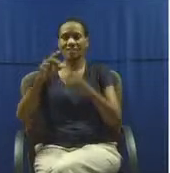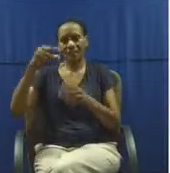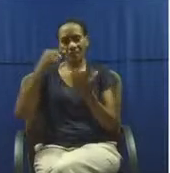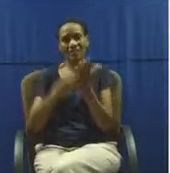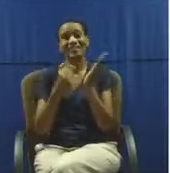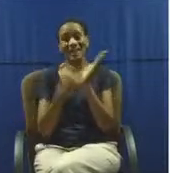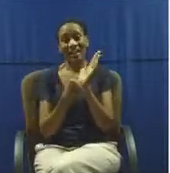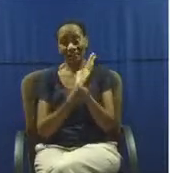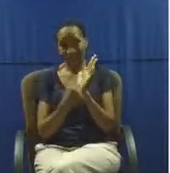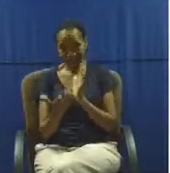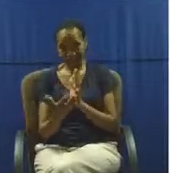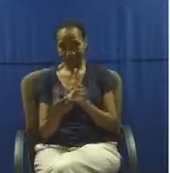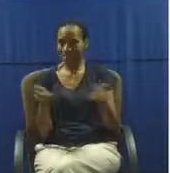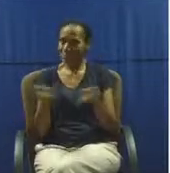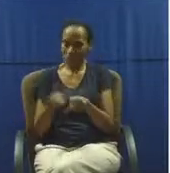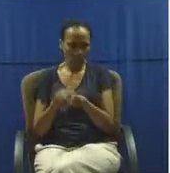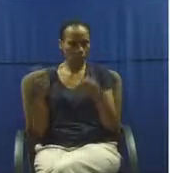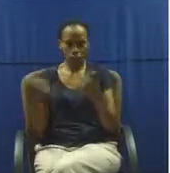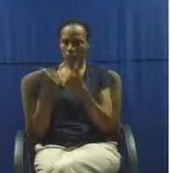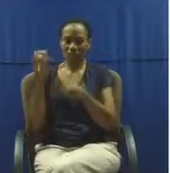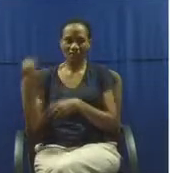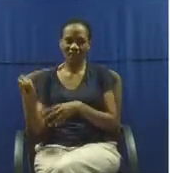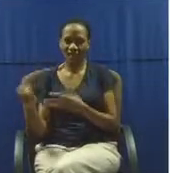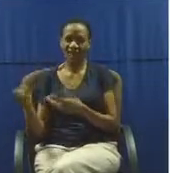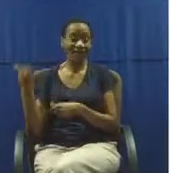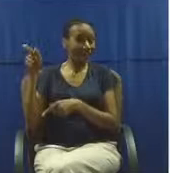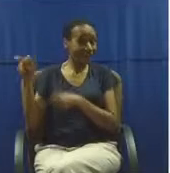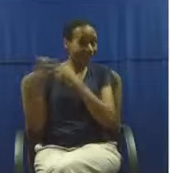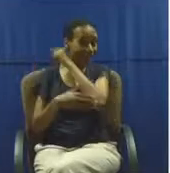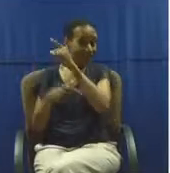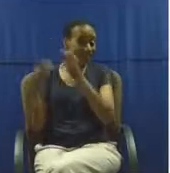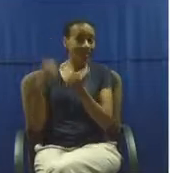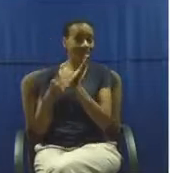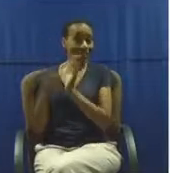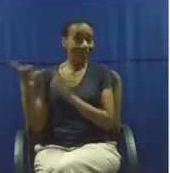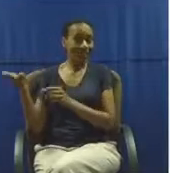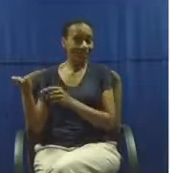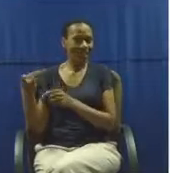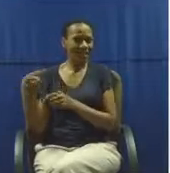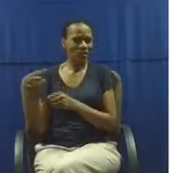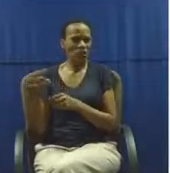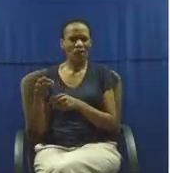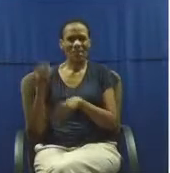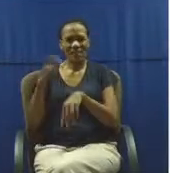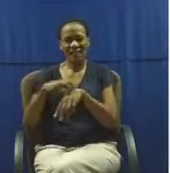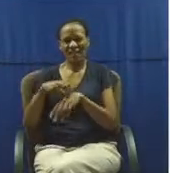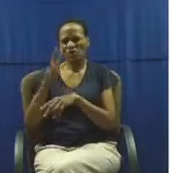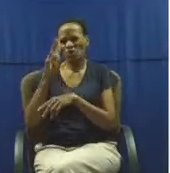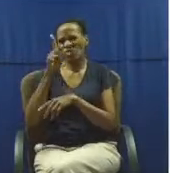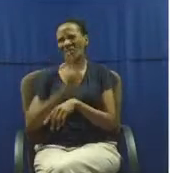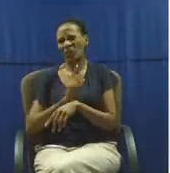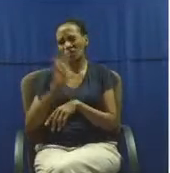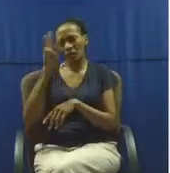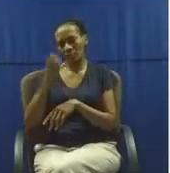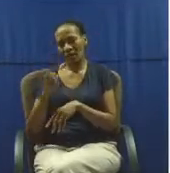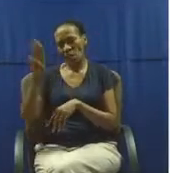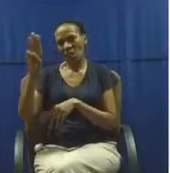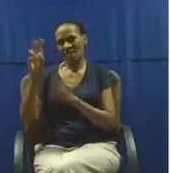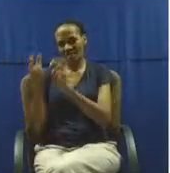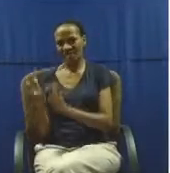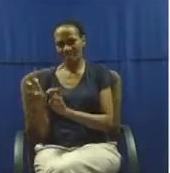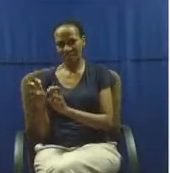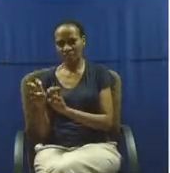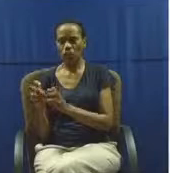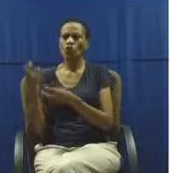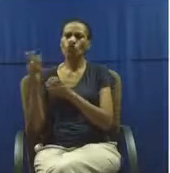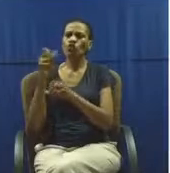have exactly the same. They were running short of 2,000 megawatts or so. They brought in